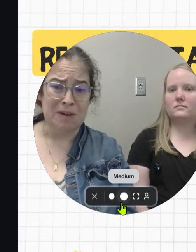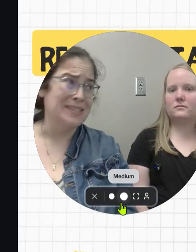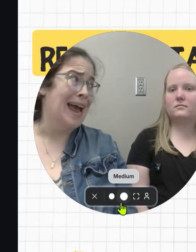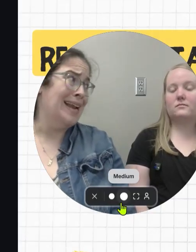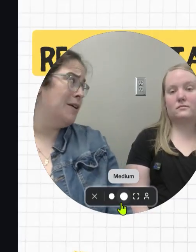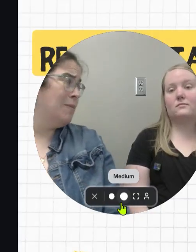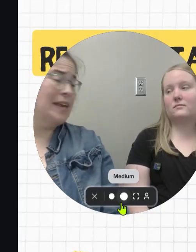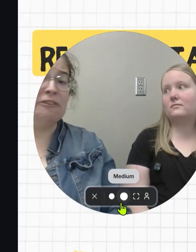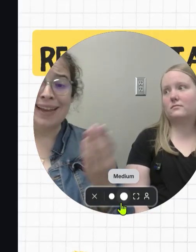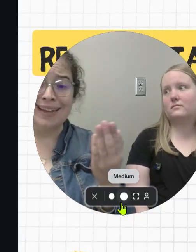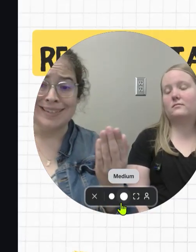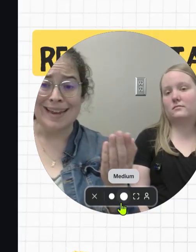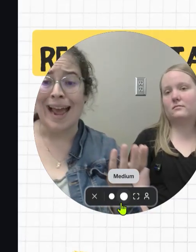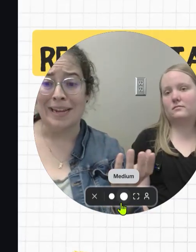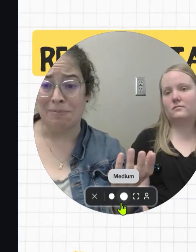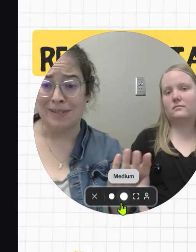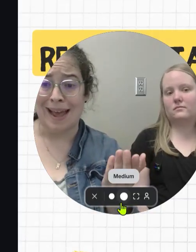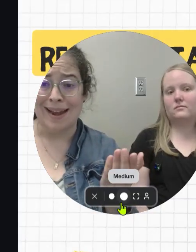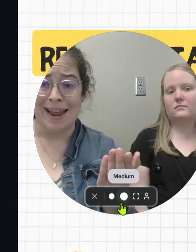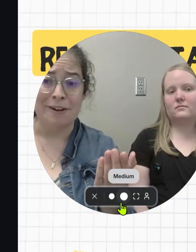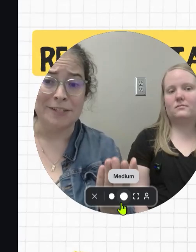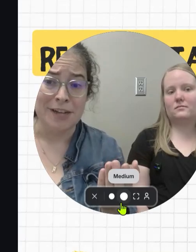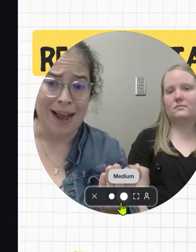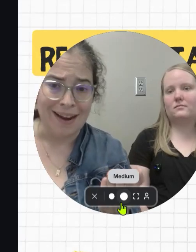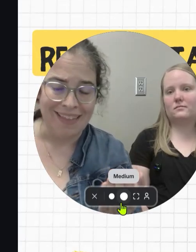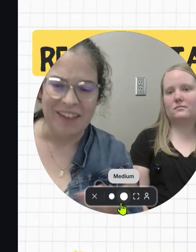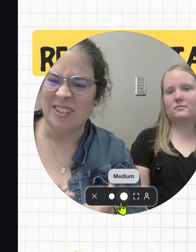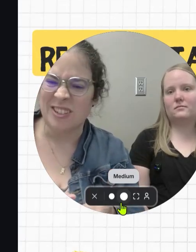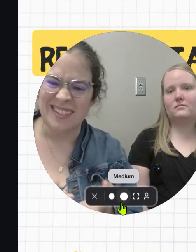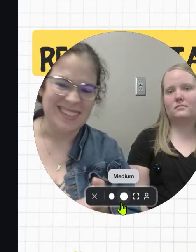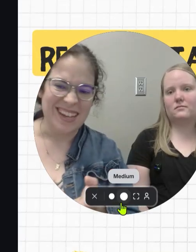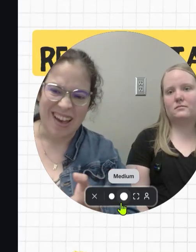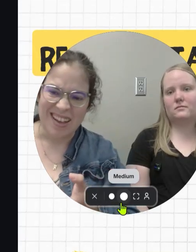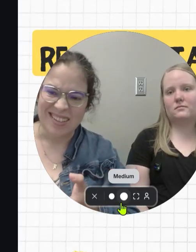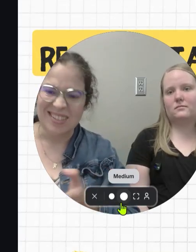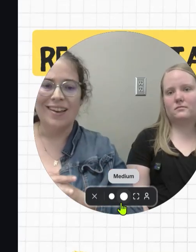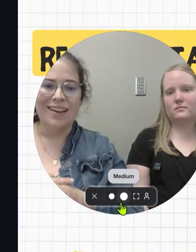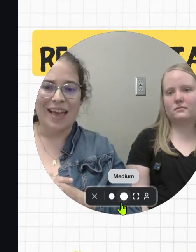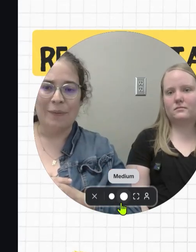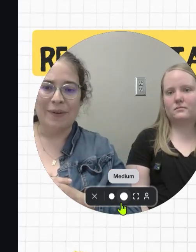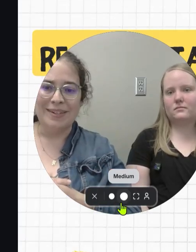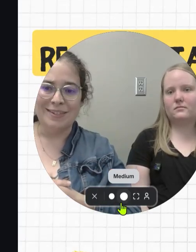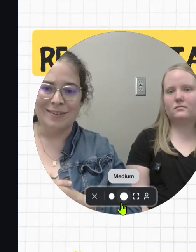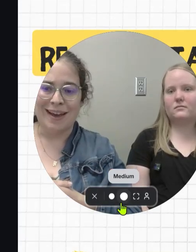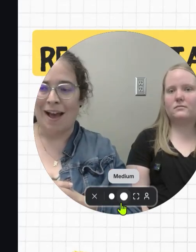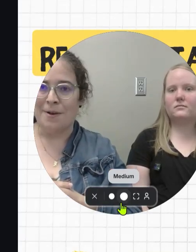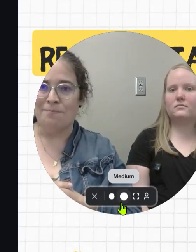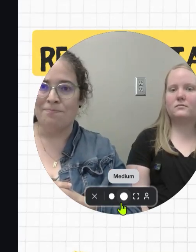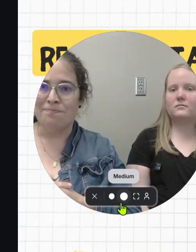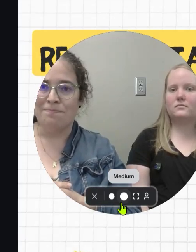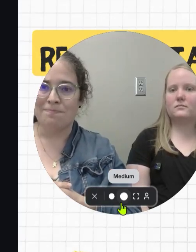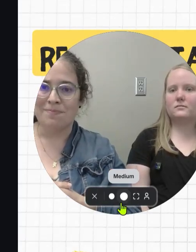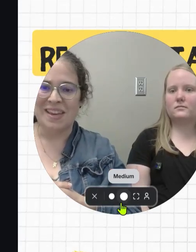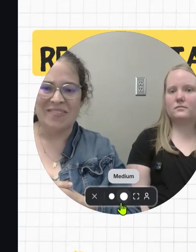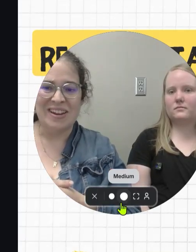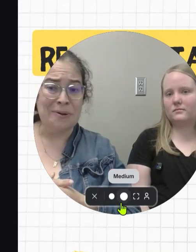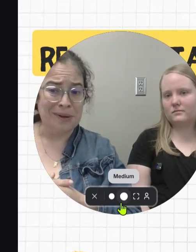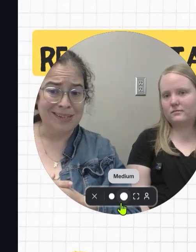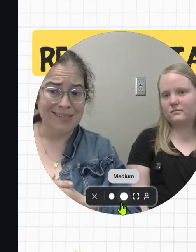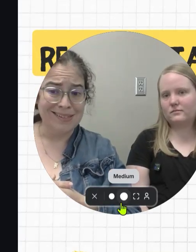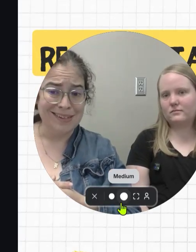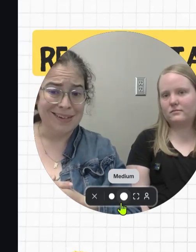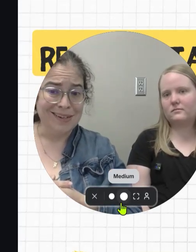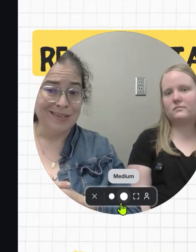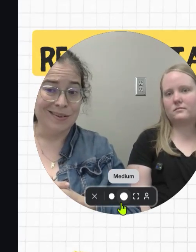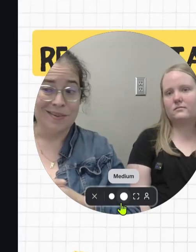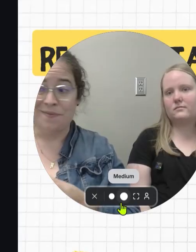which is really too much. Hearing kids get 90% on average on like functional listening evals that we do, even